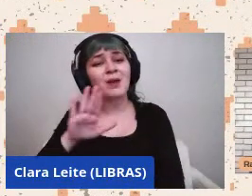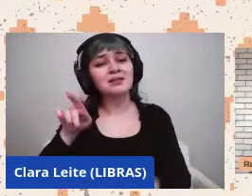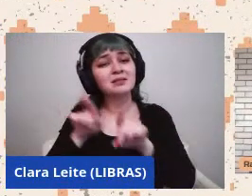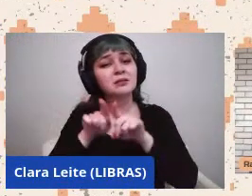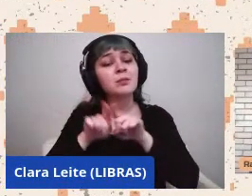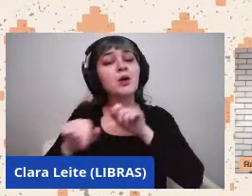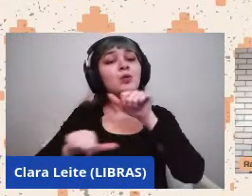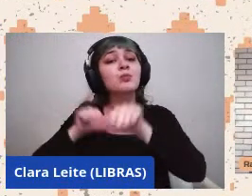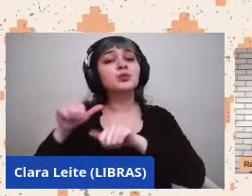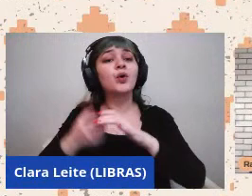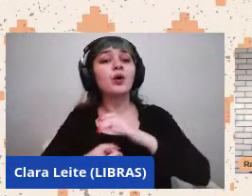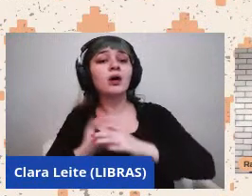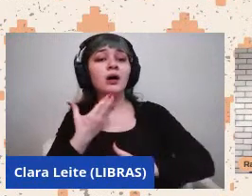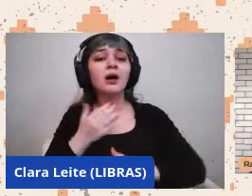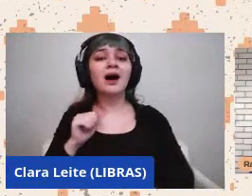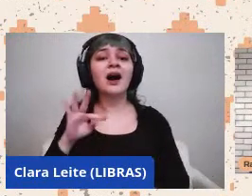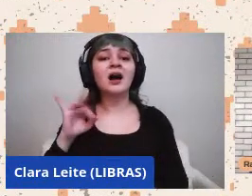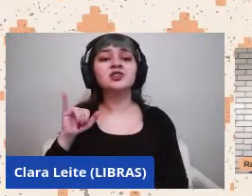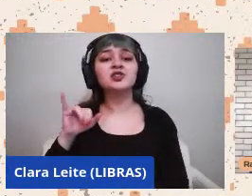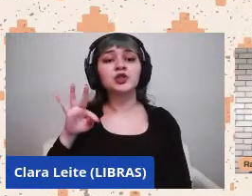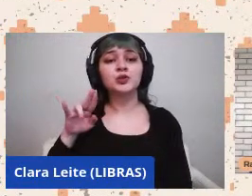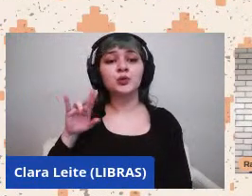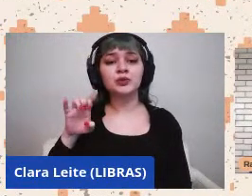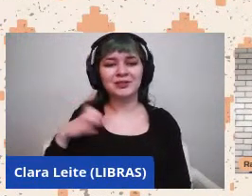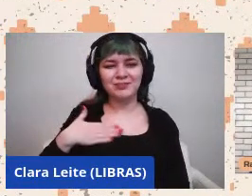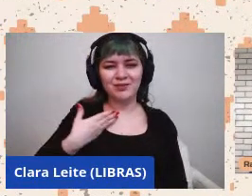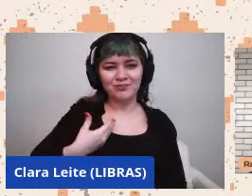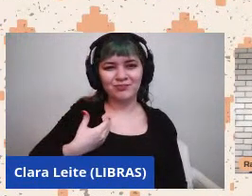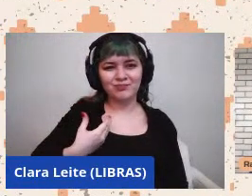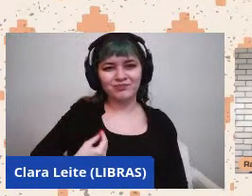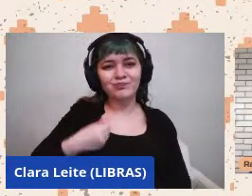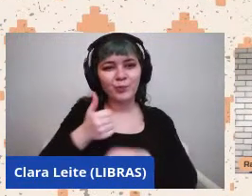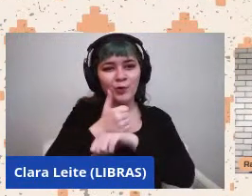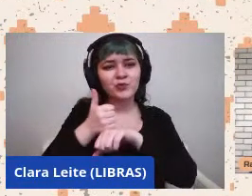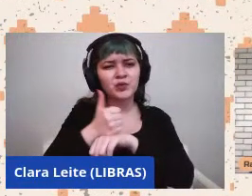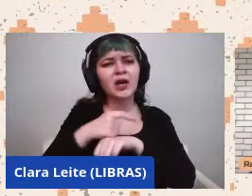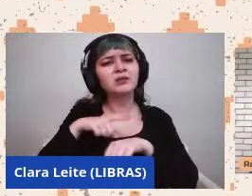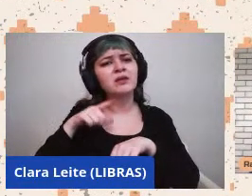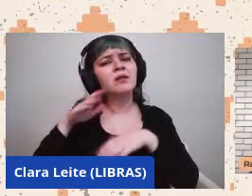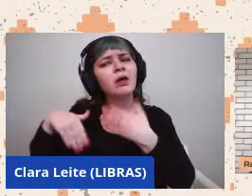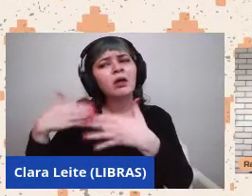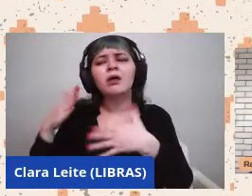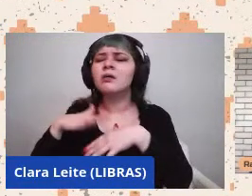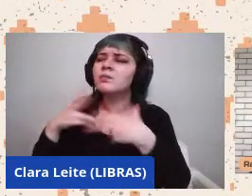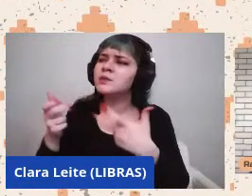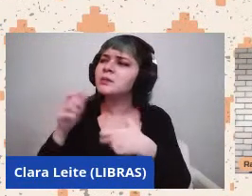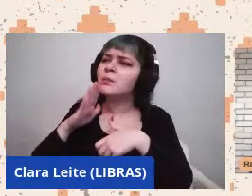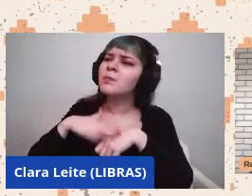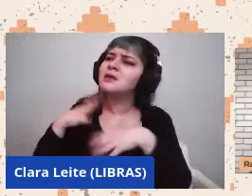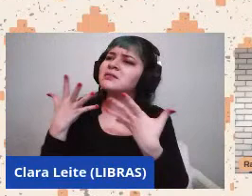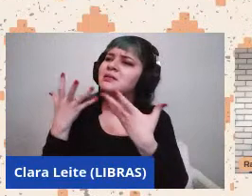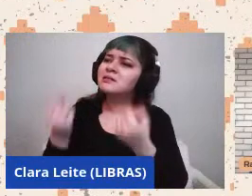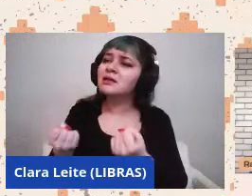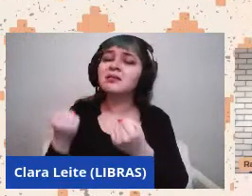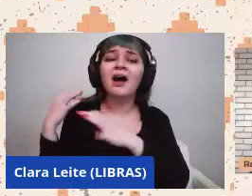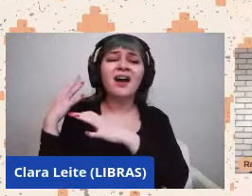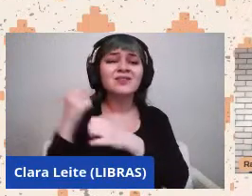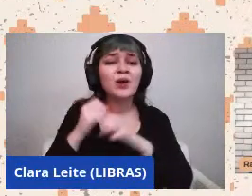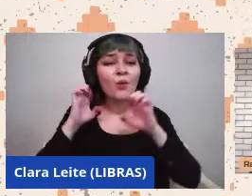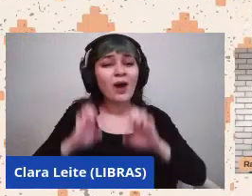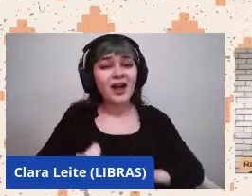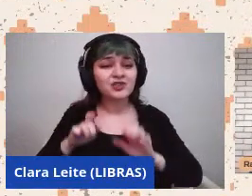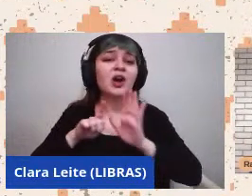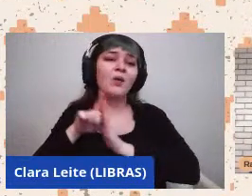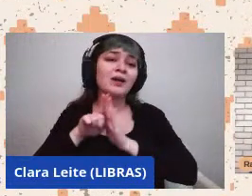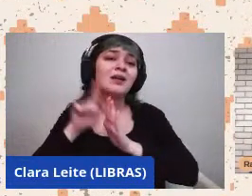in attitudes. I think over my career, there's been a much greater acceptance now that ethical review is something that's important, is something that we